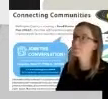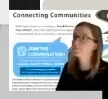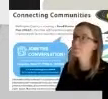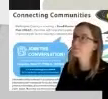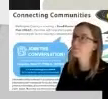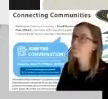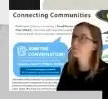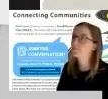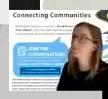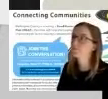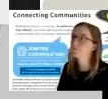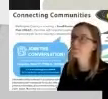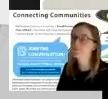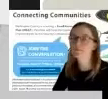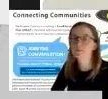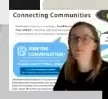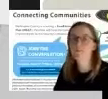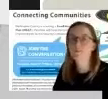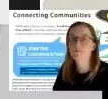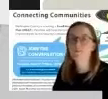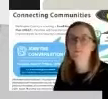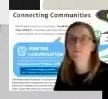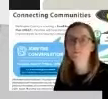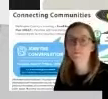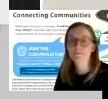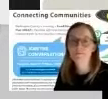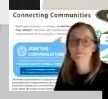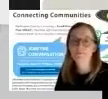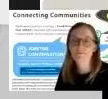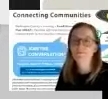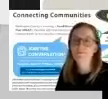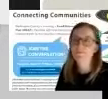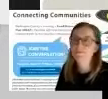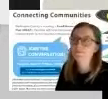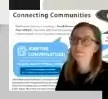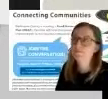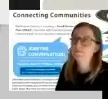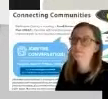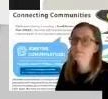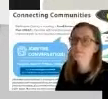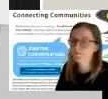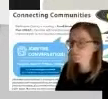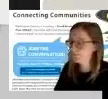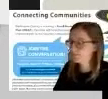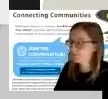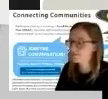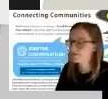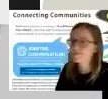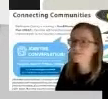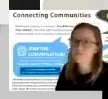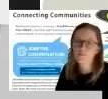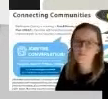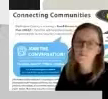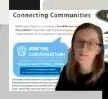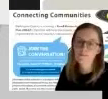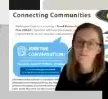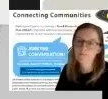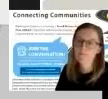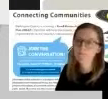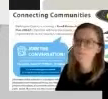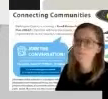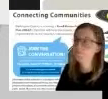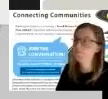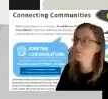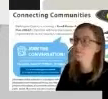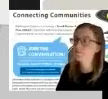participation in this online meeting format. In addition to myself from the county, we do